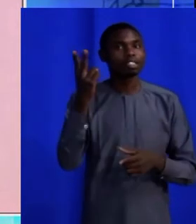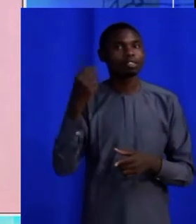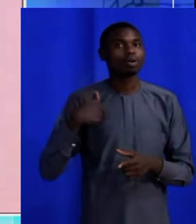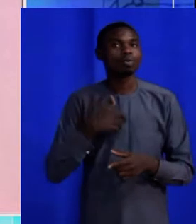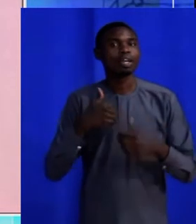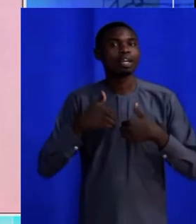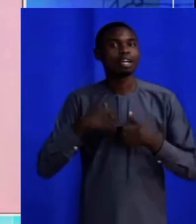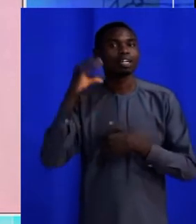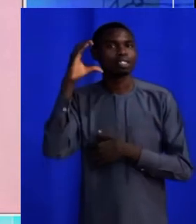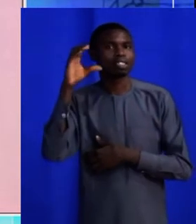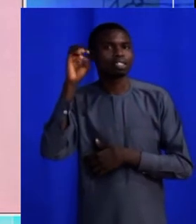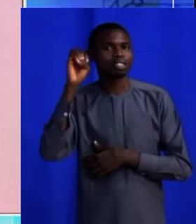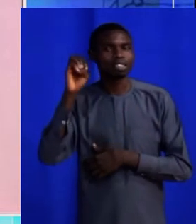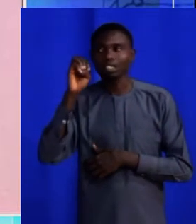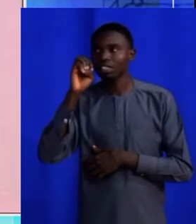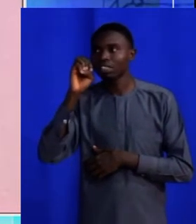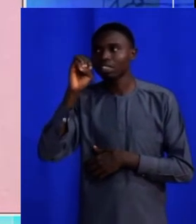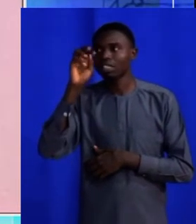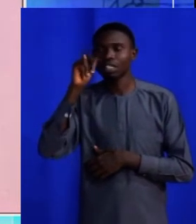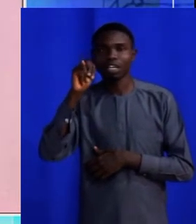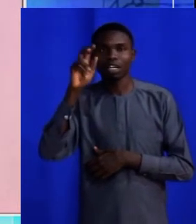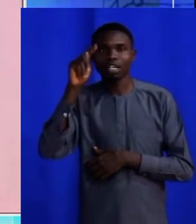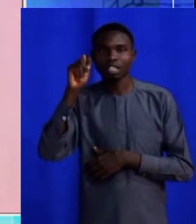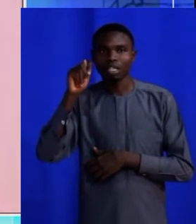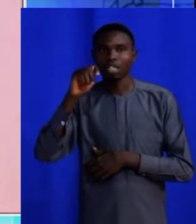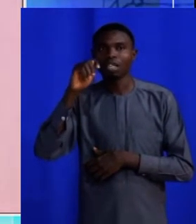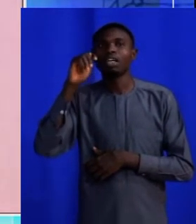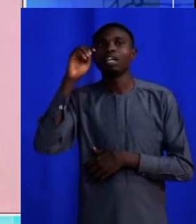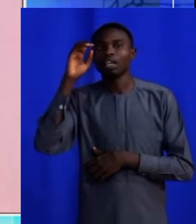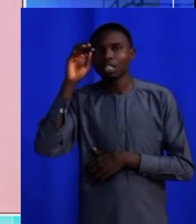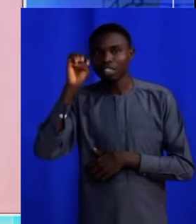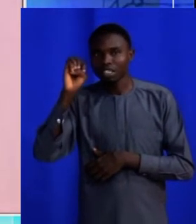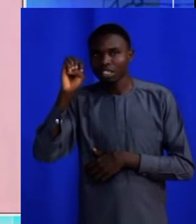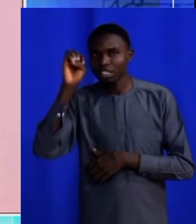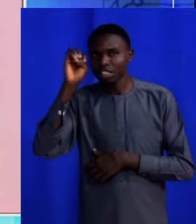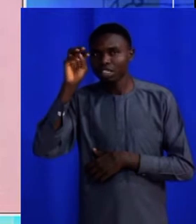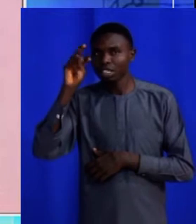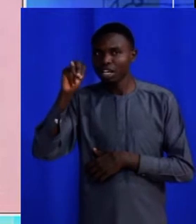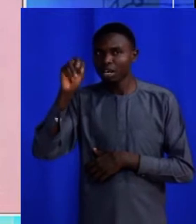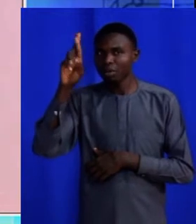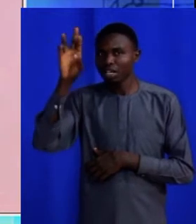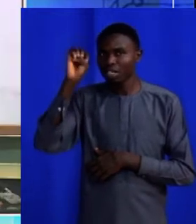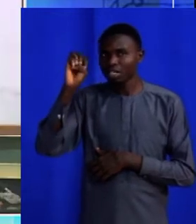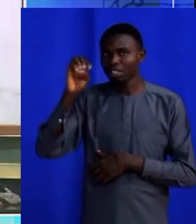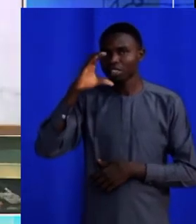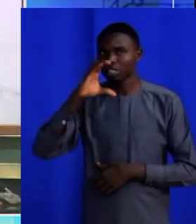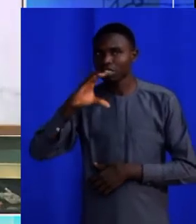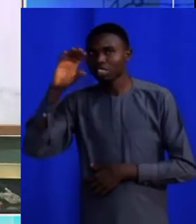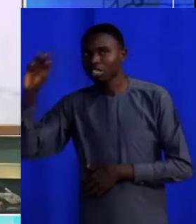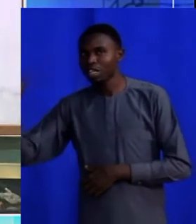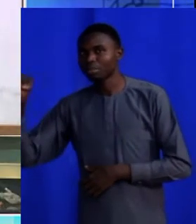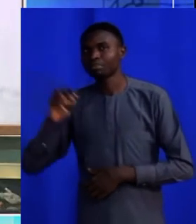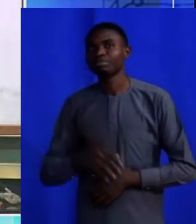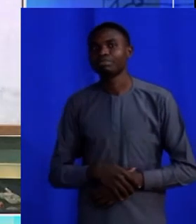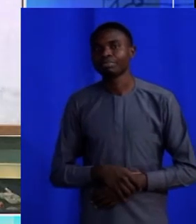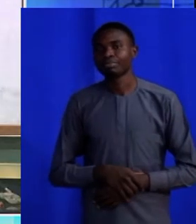We shall see how they provide, how they are important in clothing. What again? Sources of organic